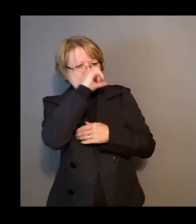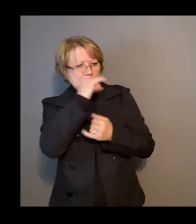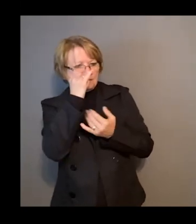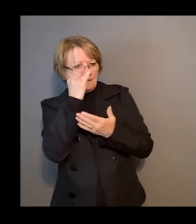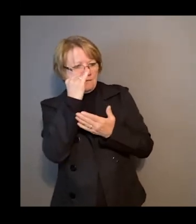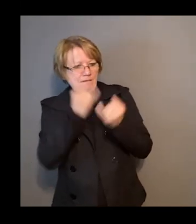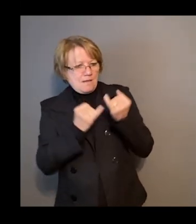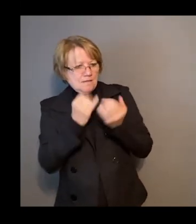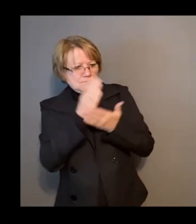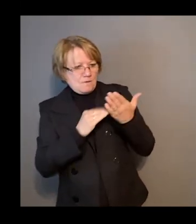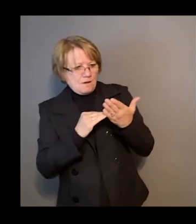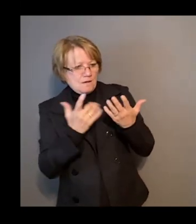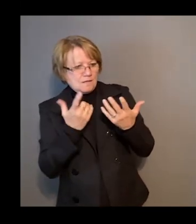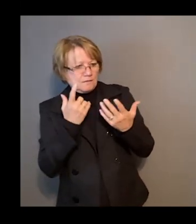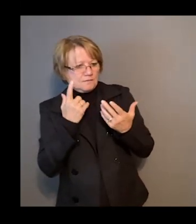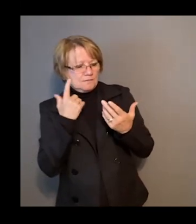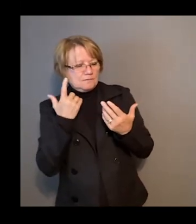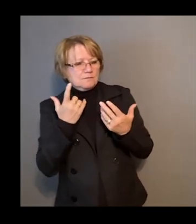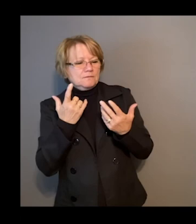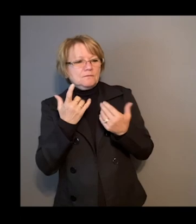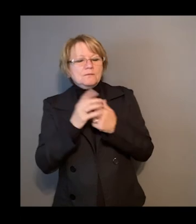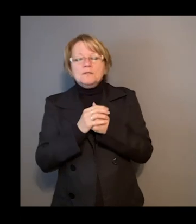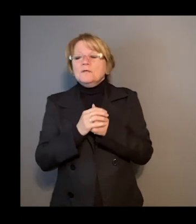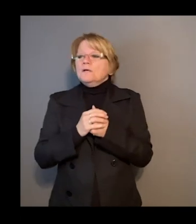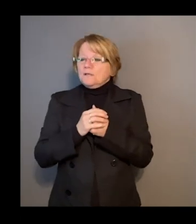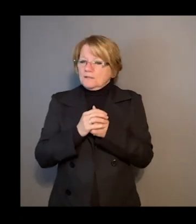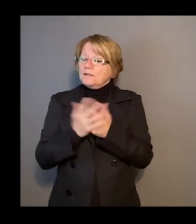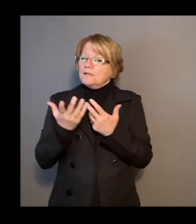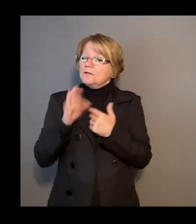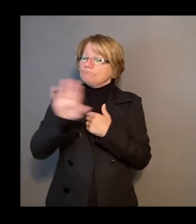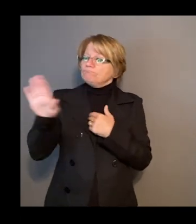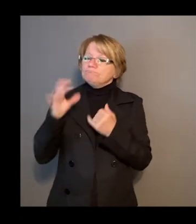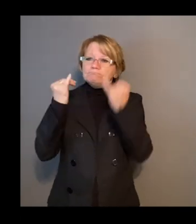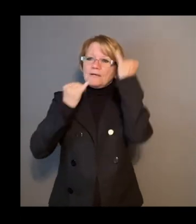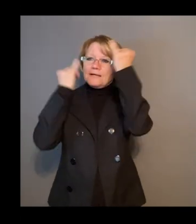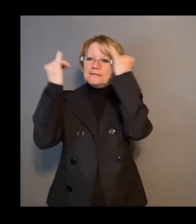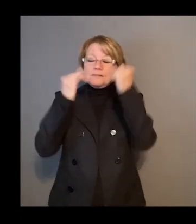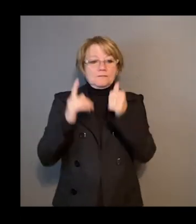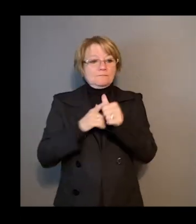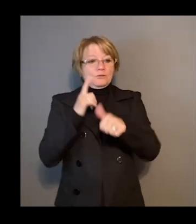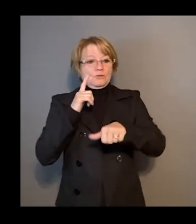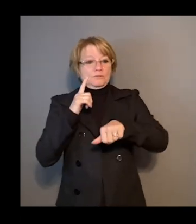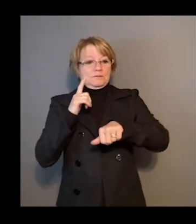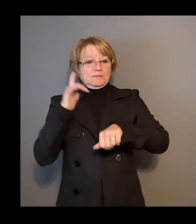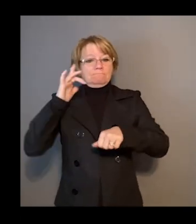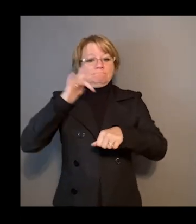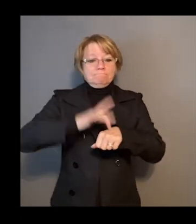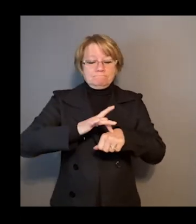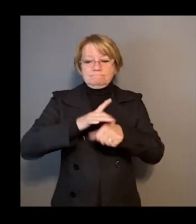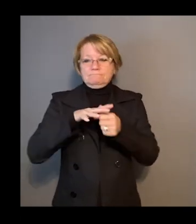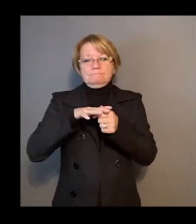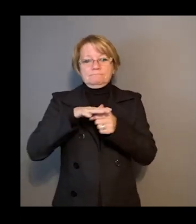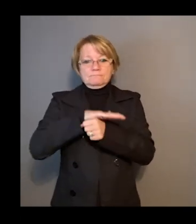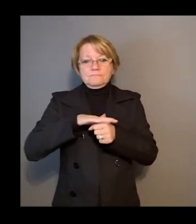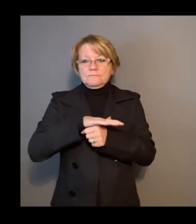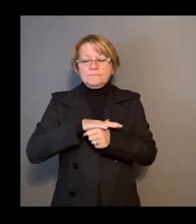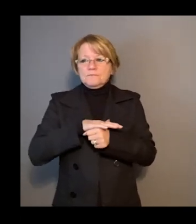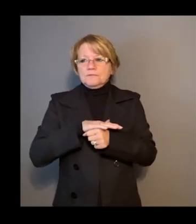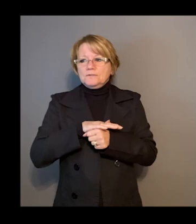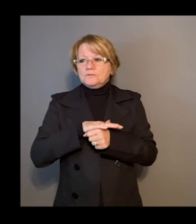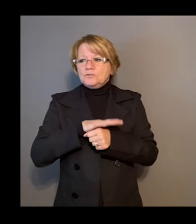So I'm looking for ideas. When you first go onto campus, what are things that Bristol professors, teachers, staff